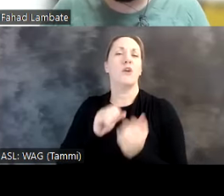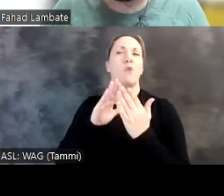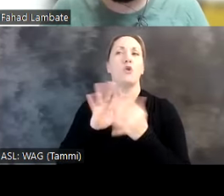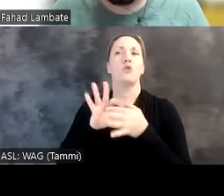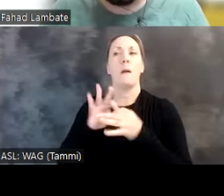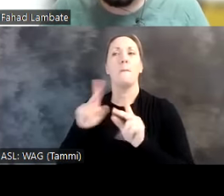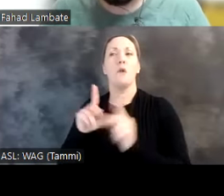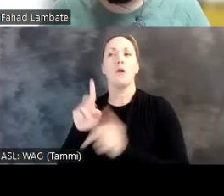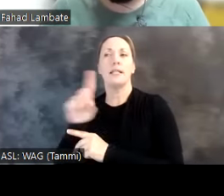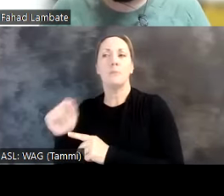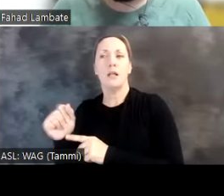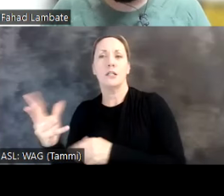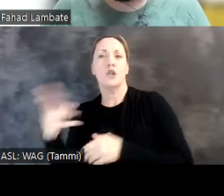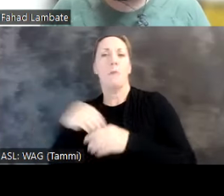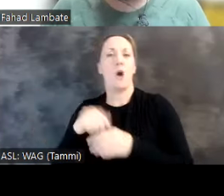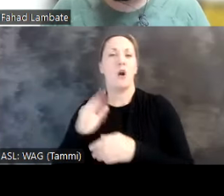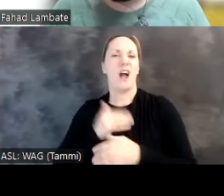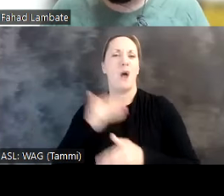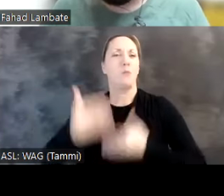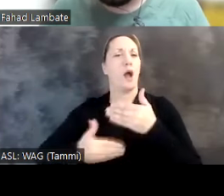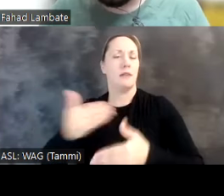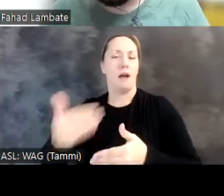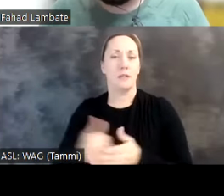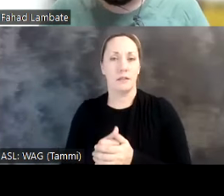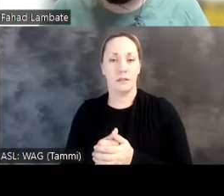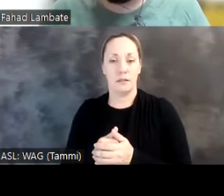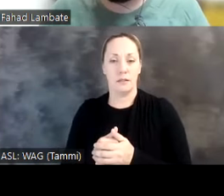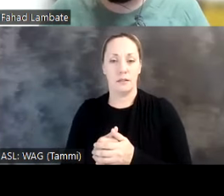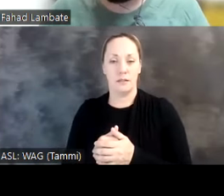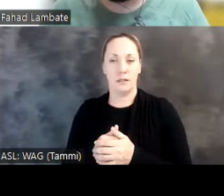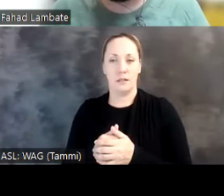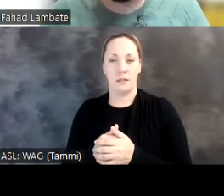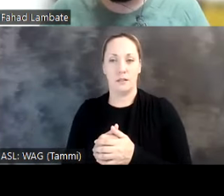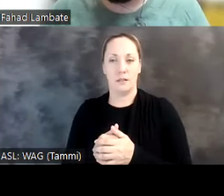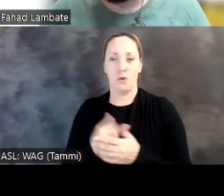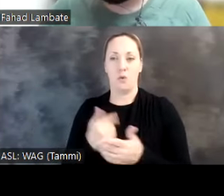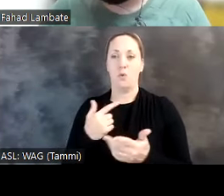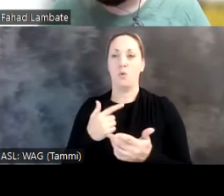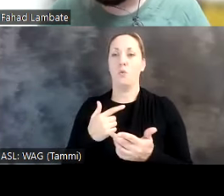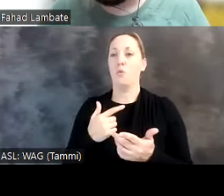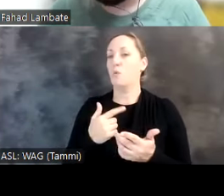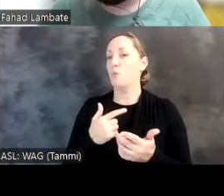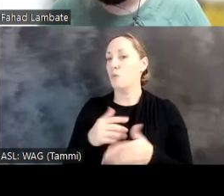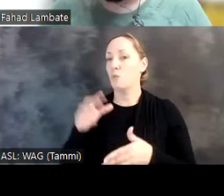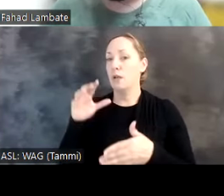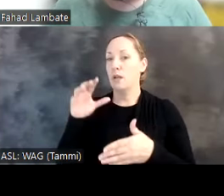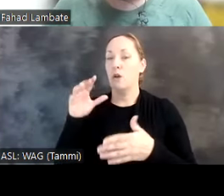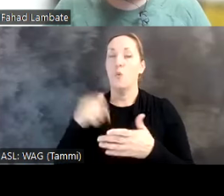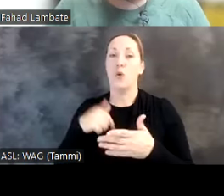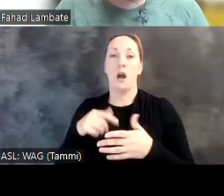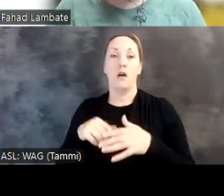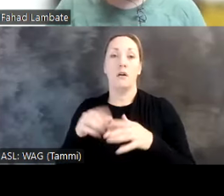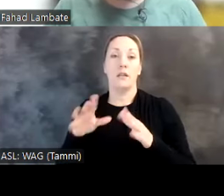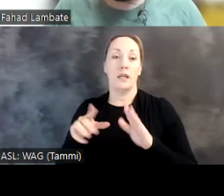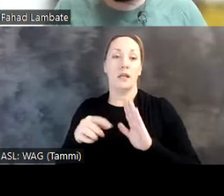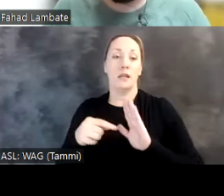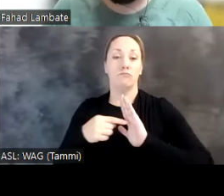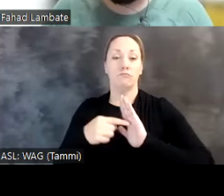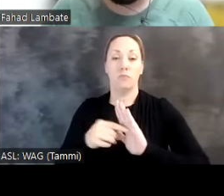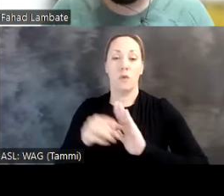and process. We are based off Mumbai and we work on remote working model. So yeah,